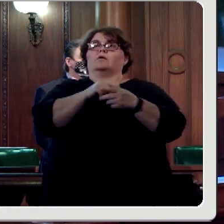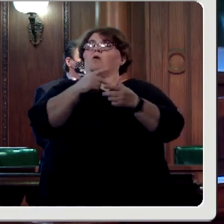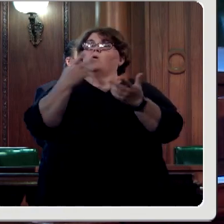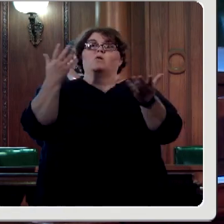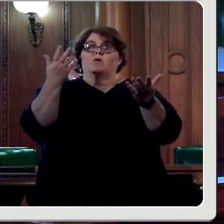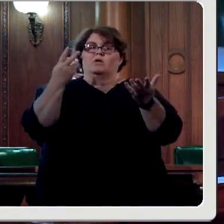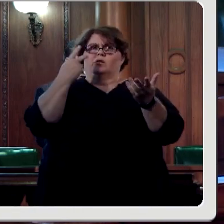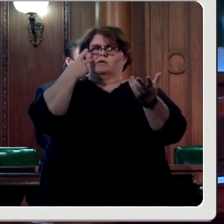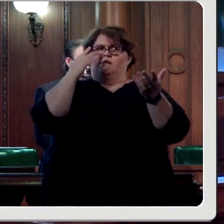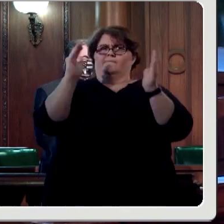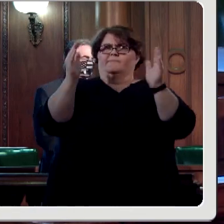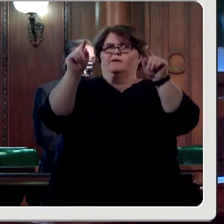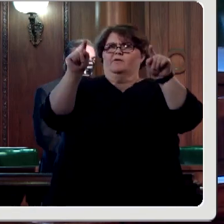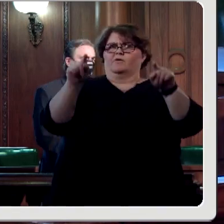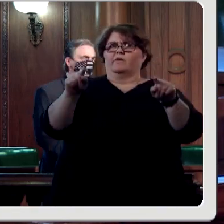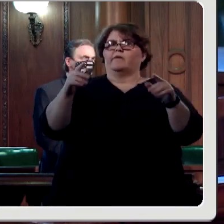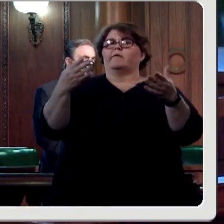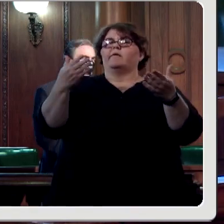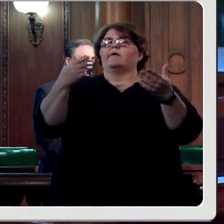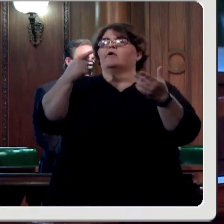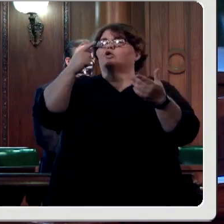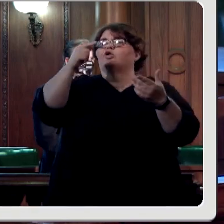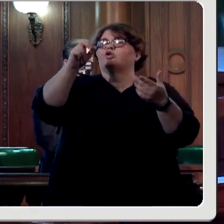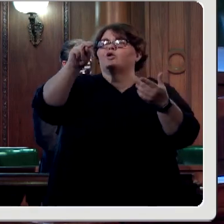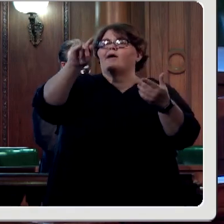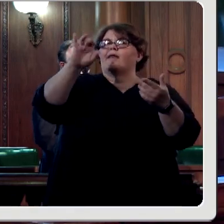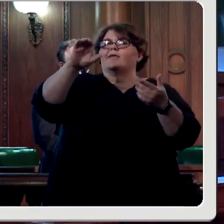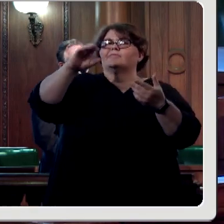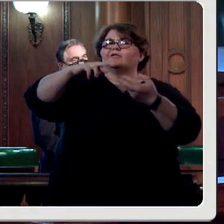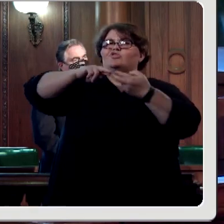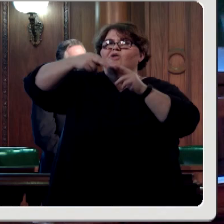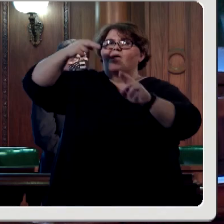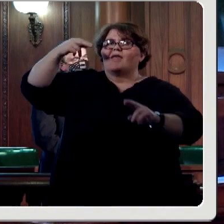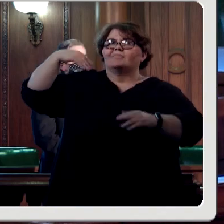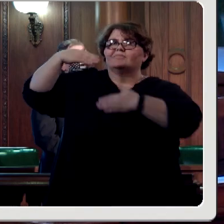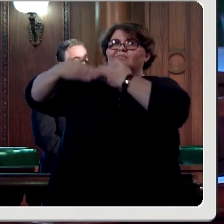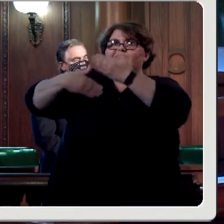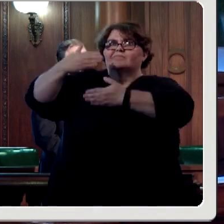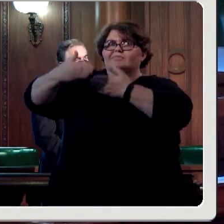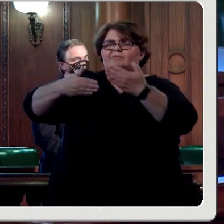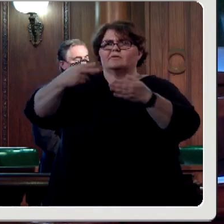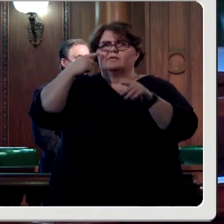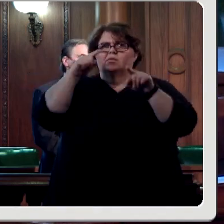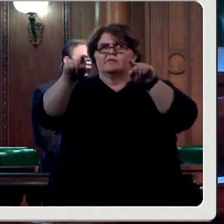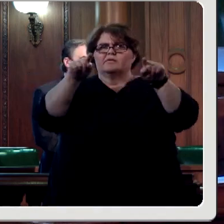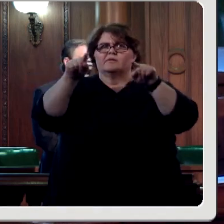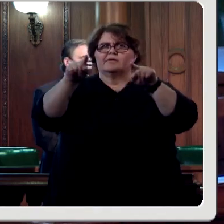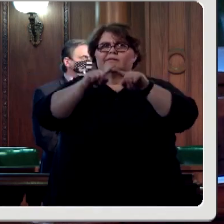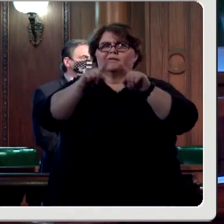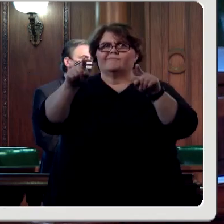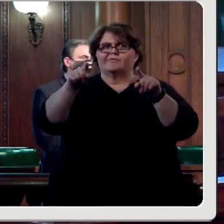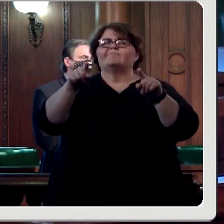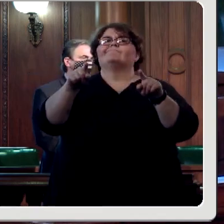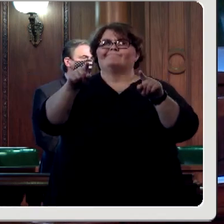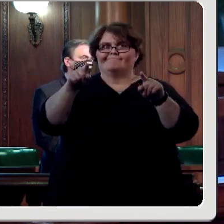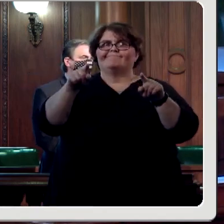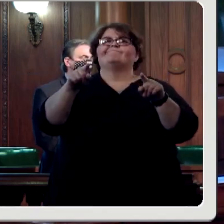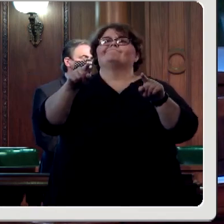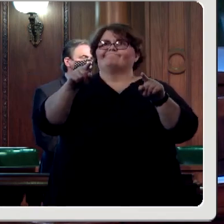fingerprint of the virus from one time to the other, it's considered a confirmed case of reinfection. These